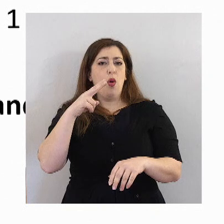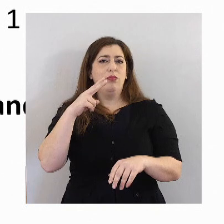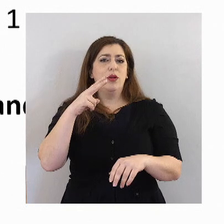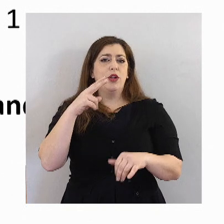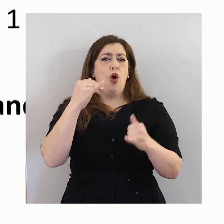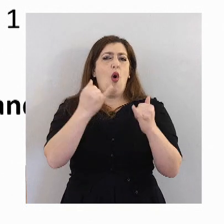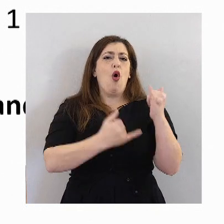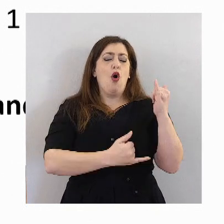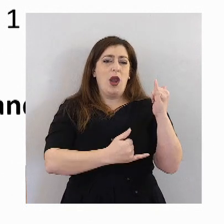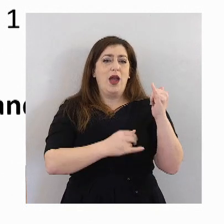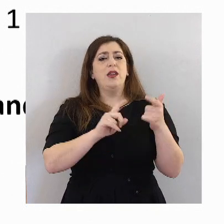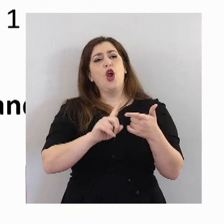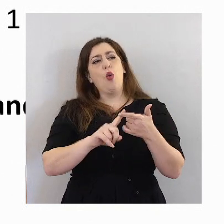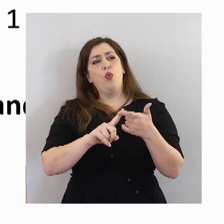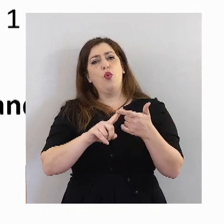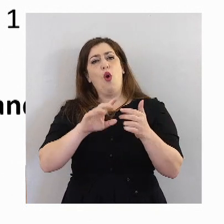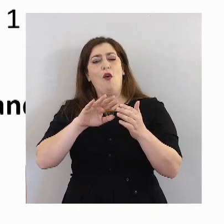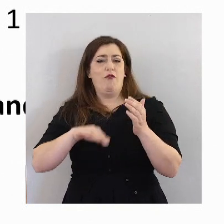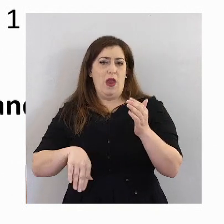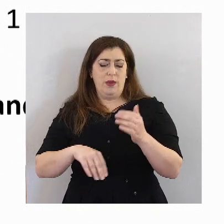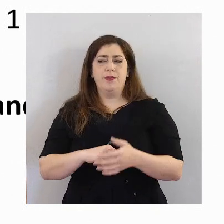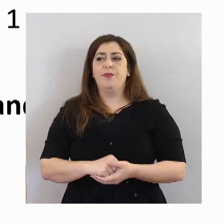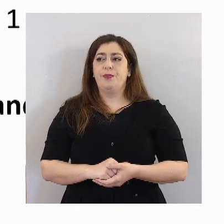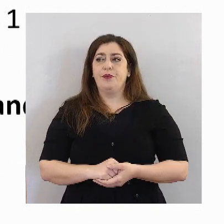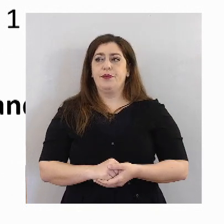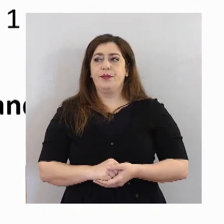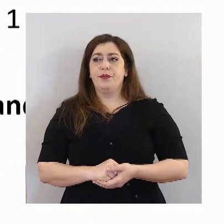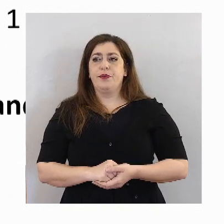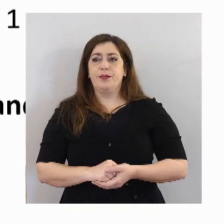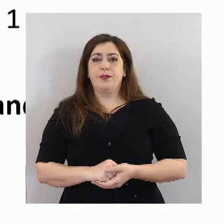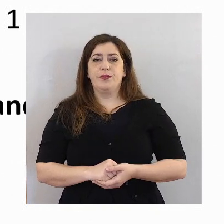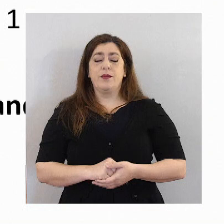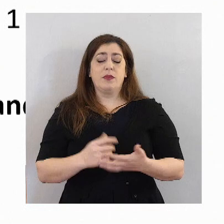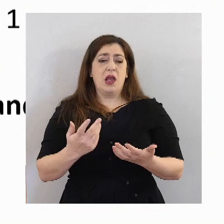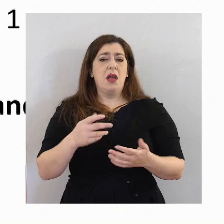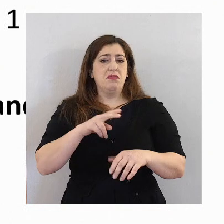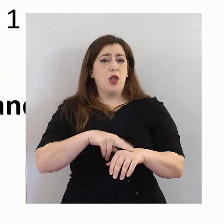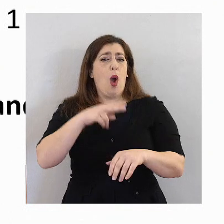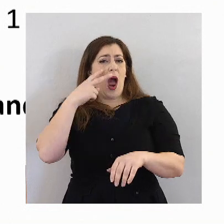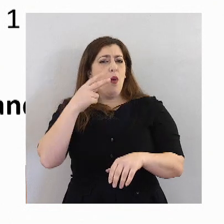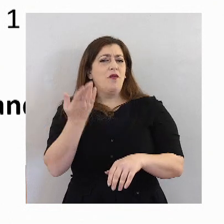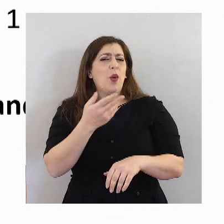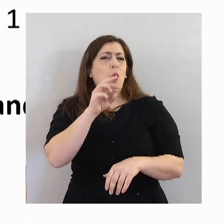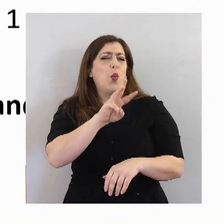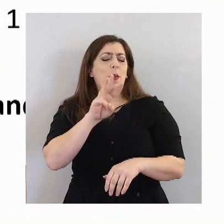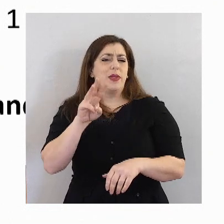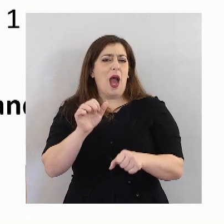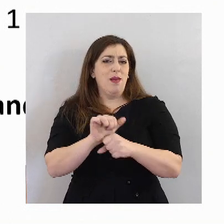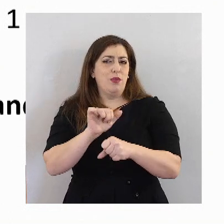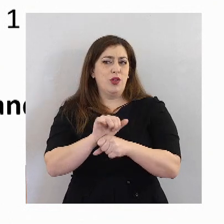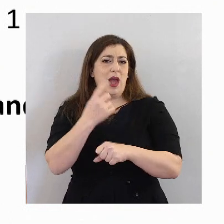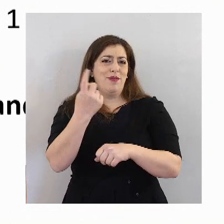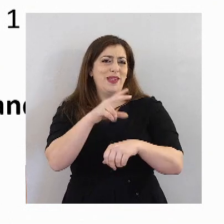particular website that is frequently used by medical practitioners and the